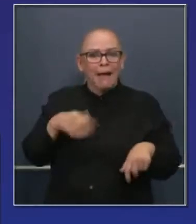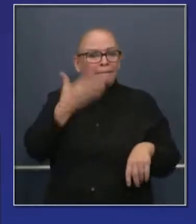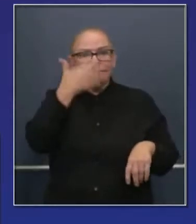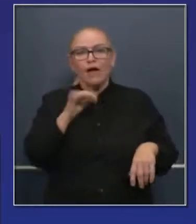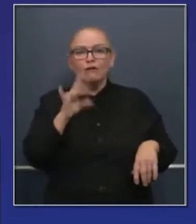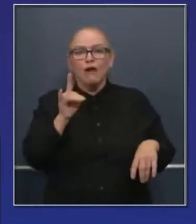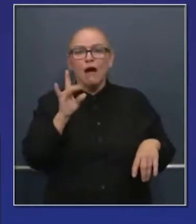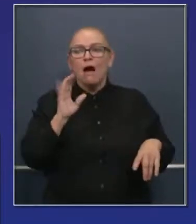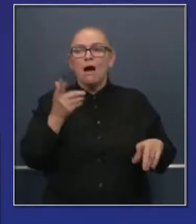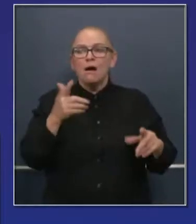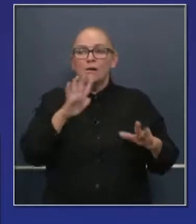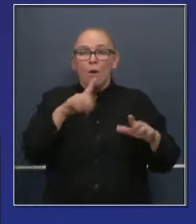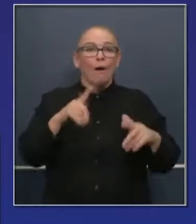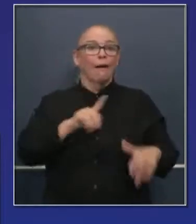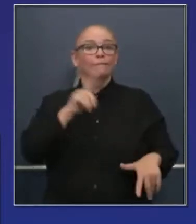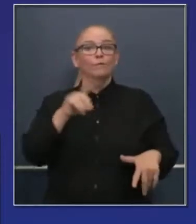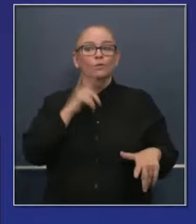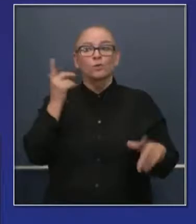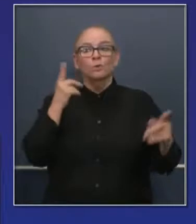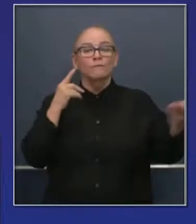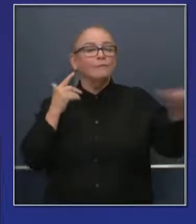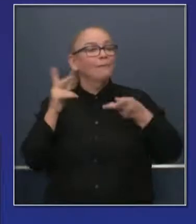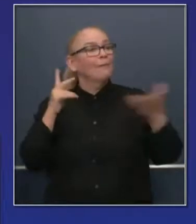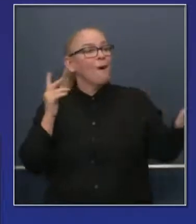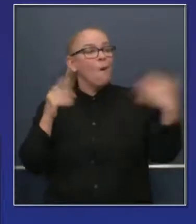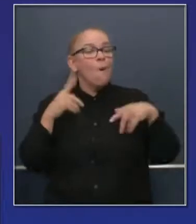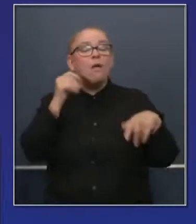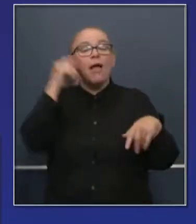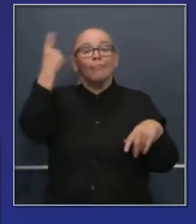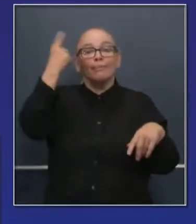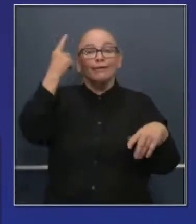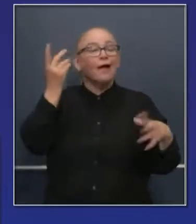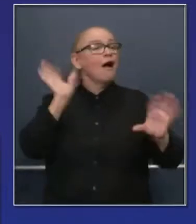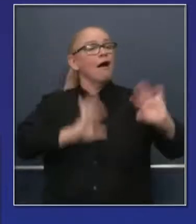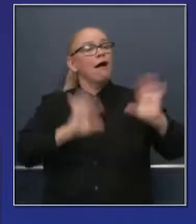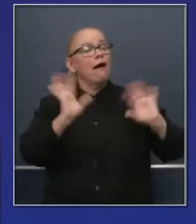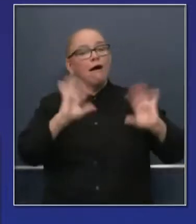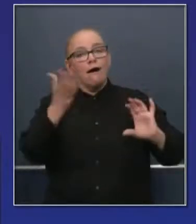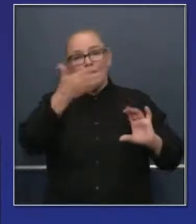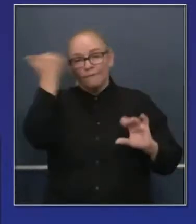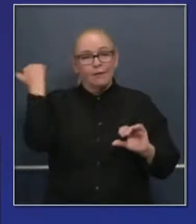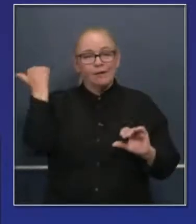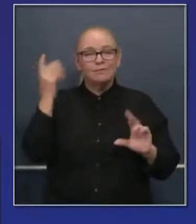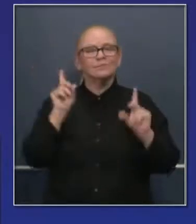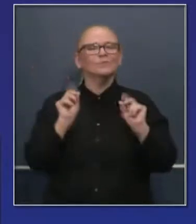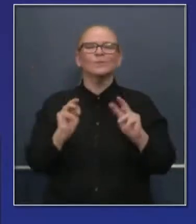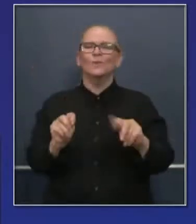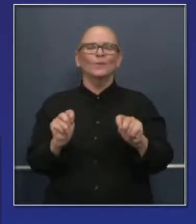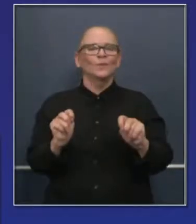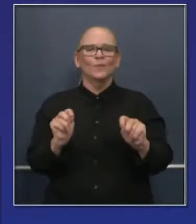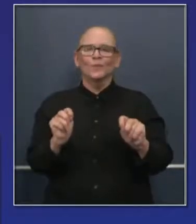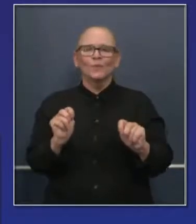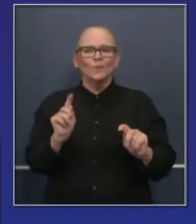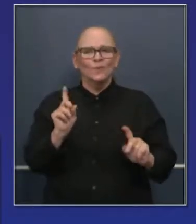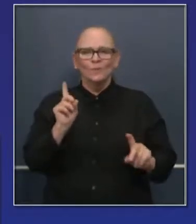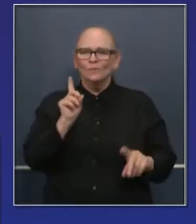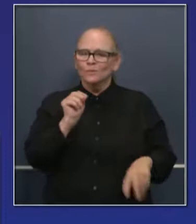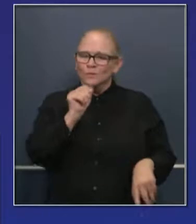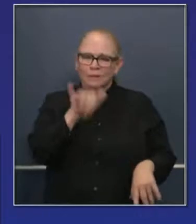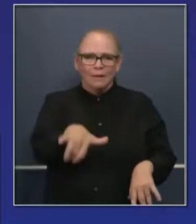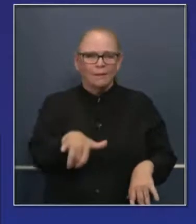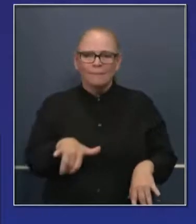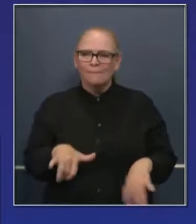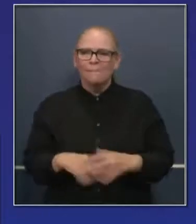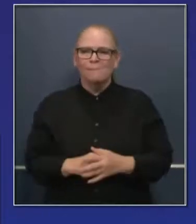living room when you bring people outside your immediate household over, extended family members, or just